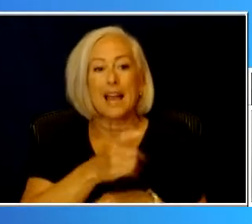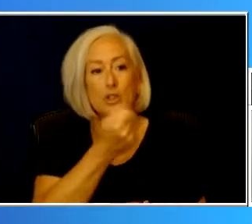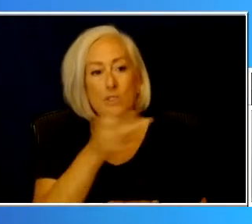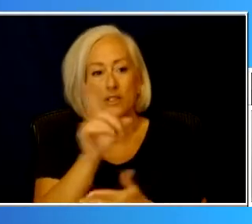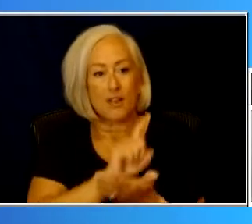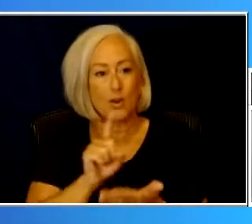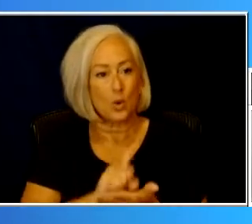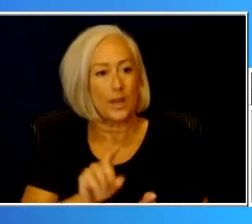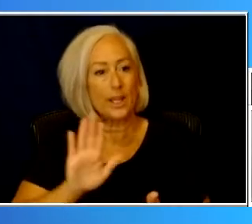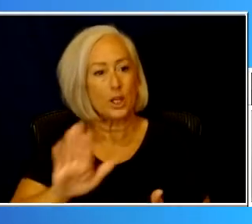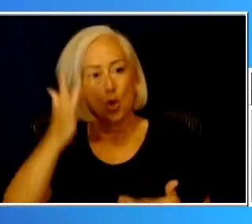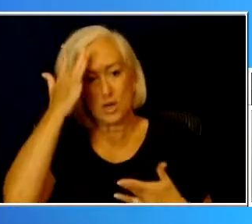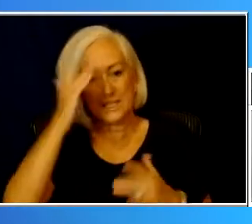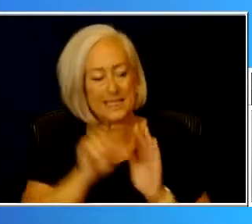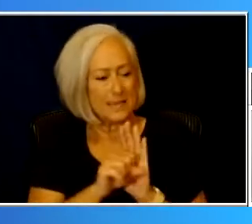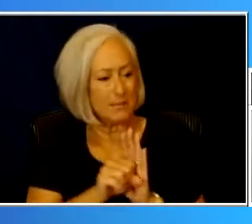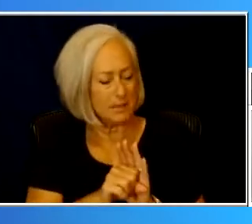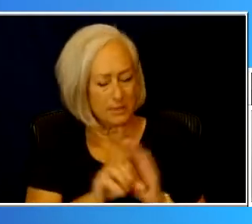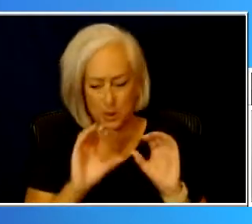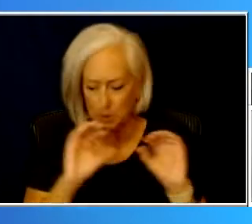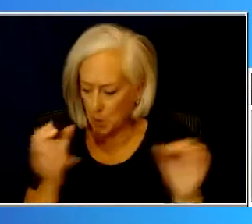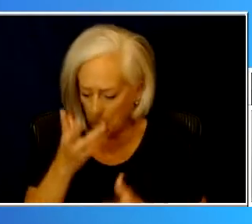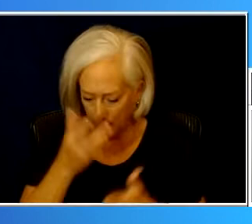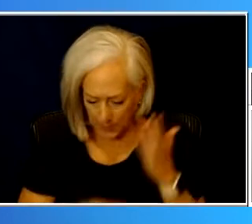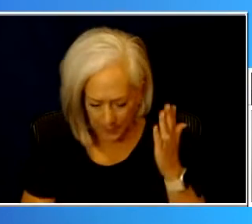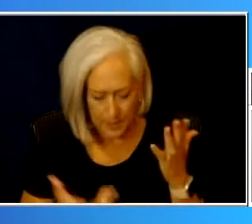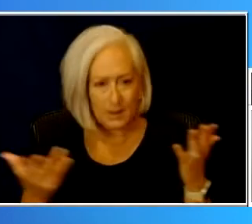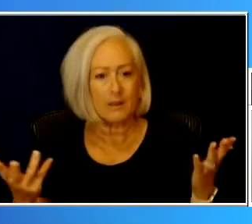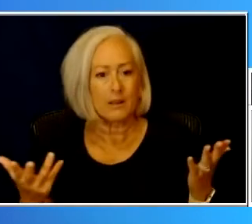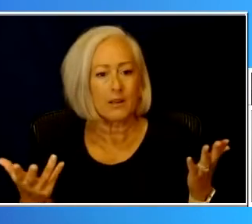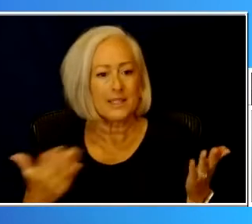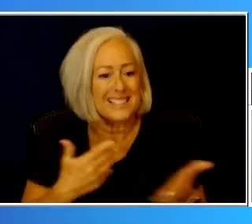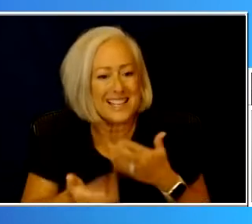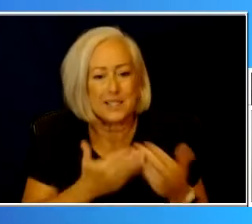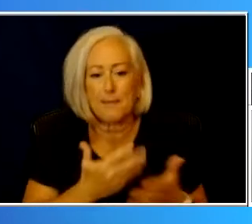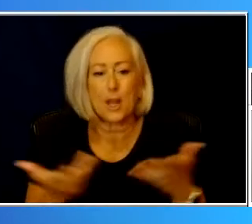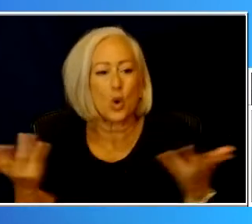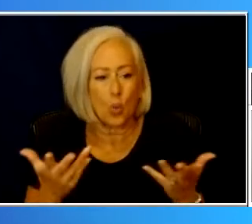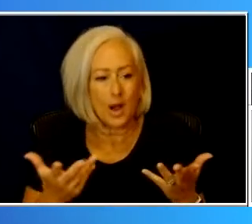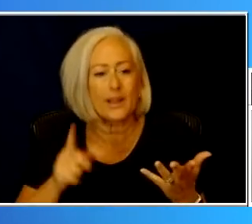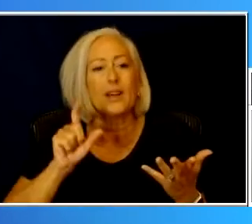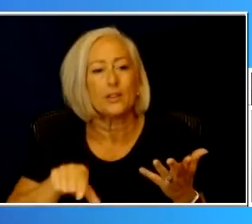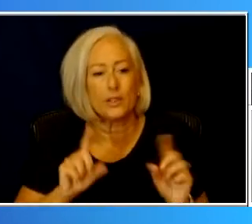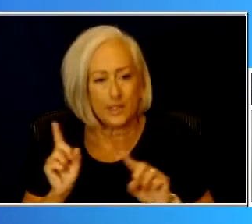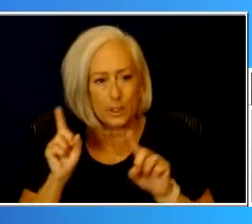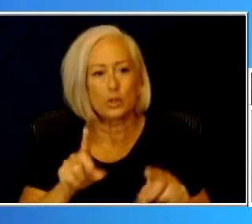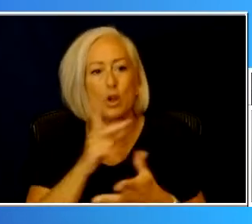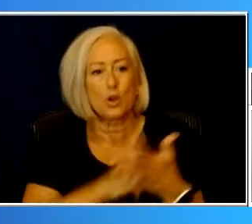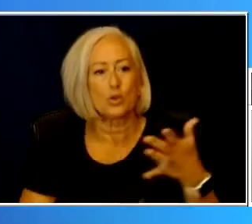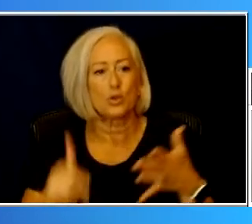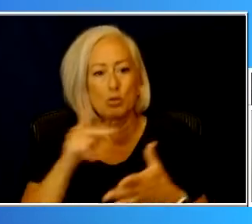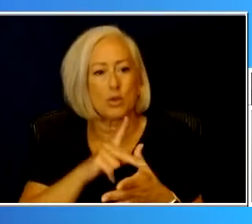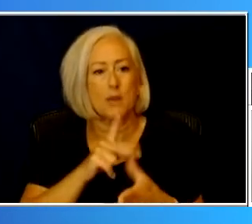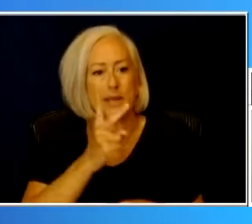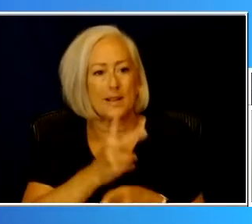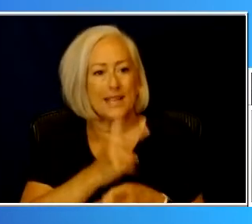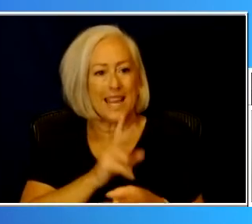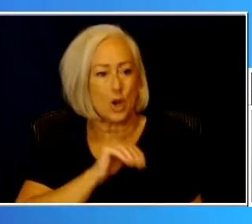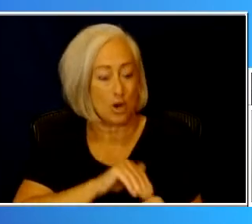not going away, no matter what it is, for sure you should get into your primary care doctor. But also, I